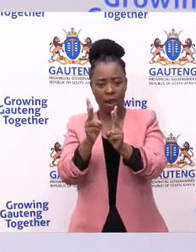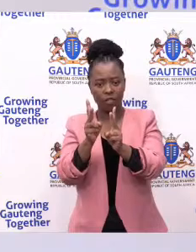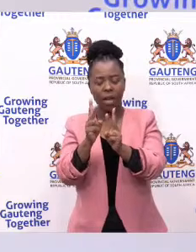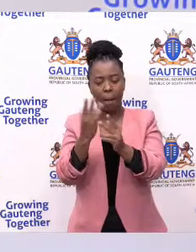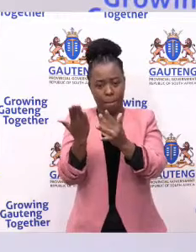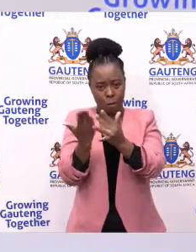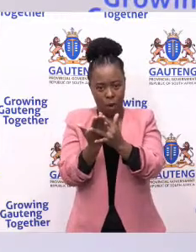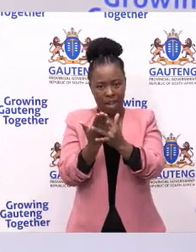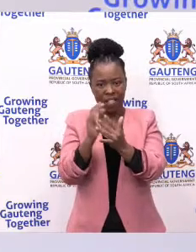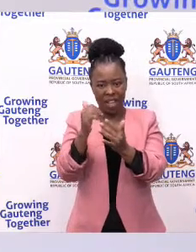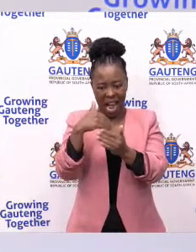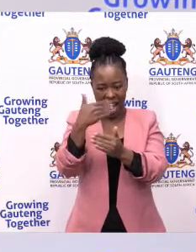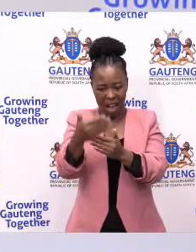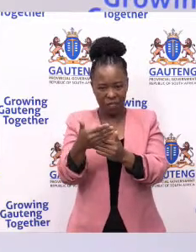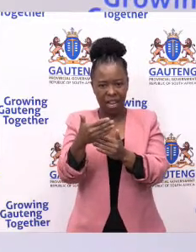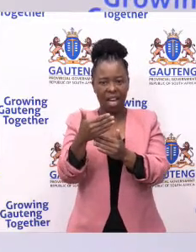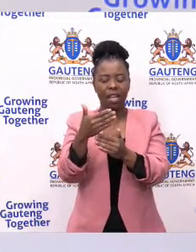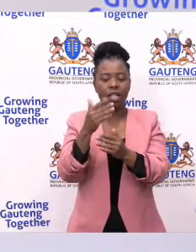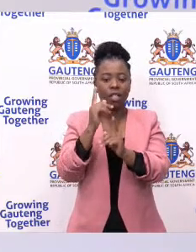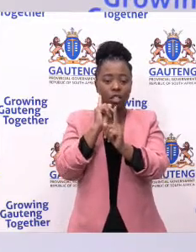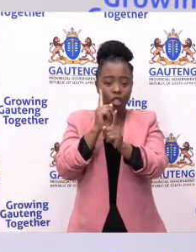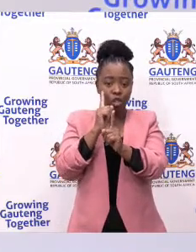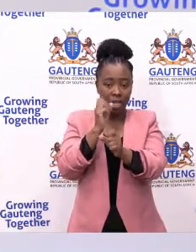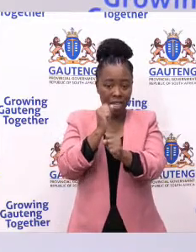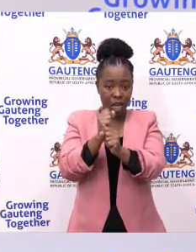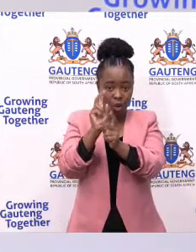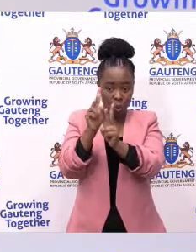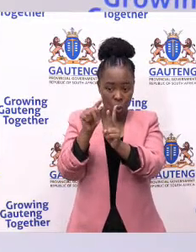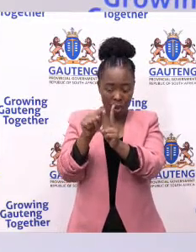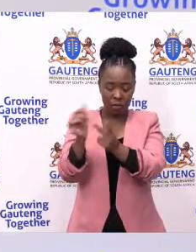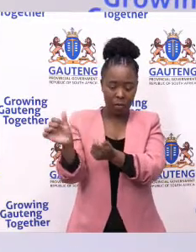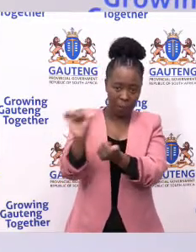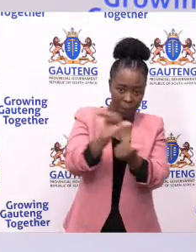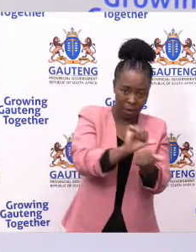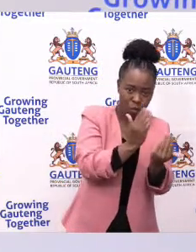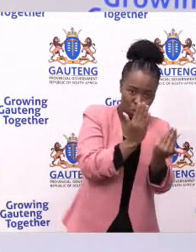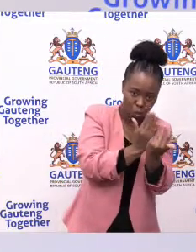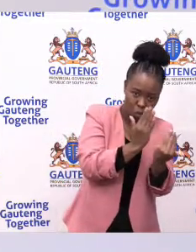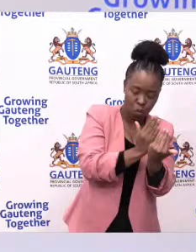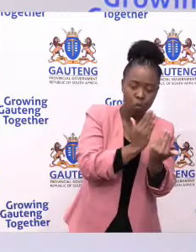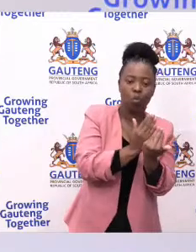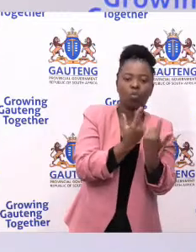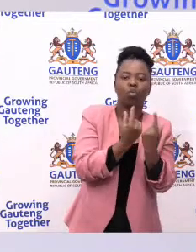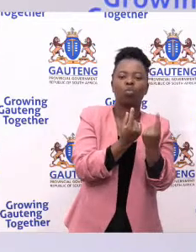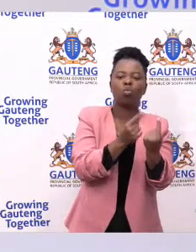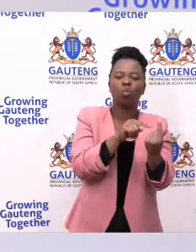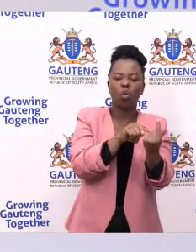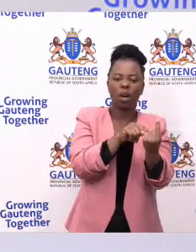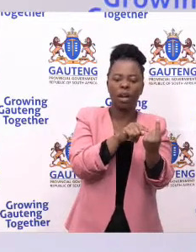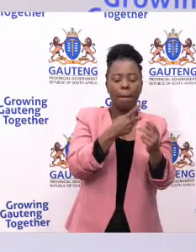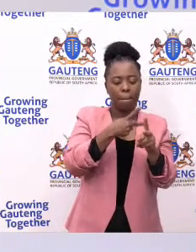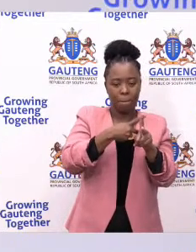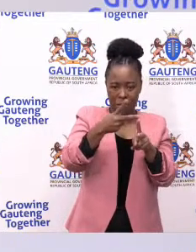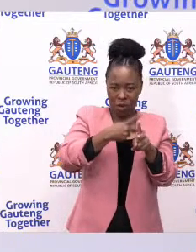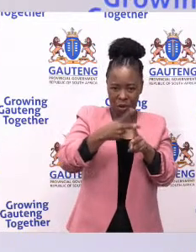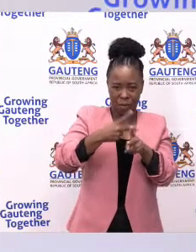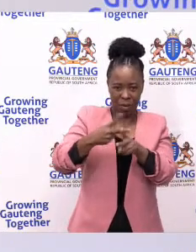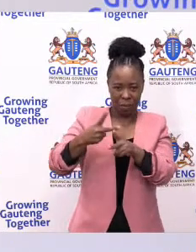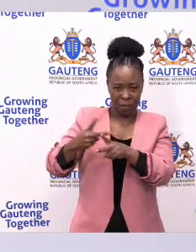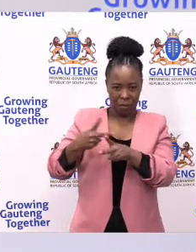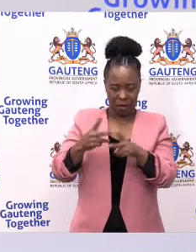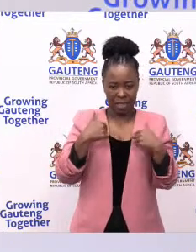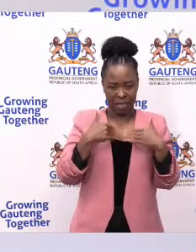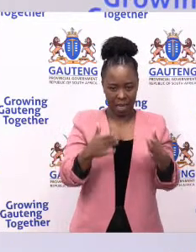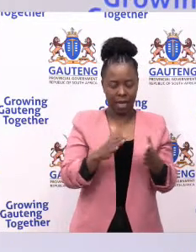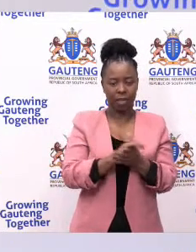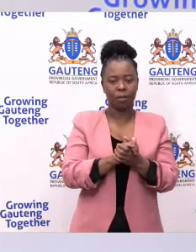afterwards, the teachers and learners of grade 12s would have to come back to school to start preparing. And finally,